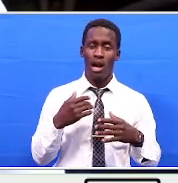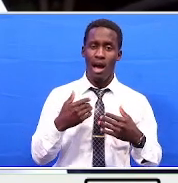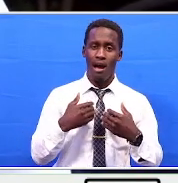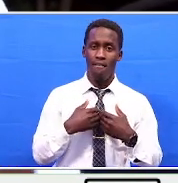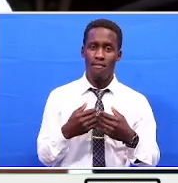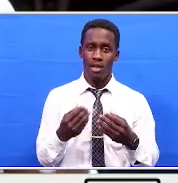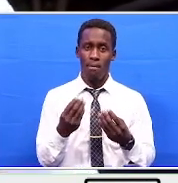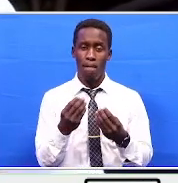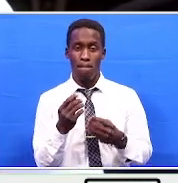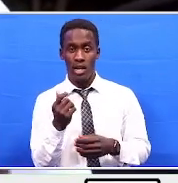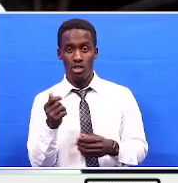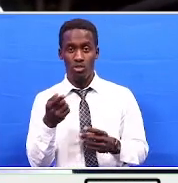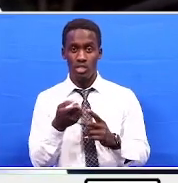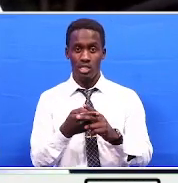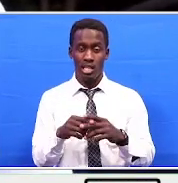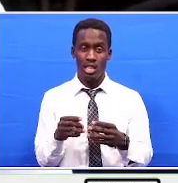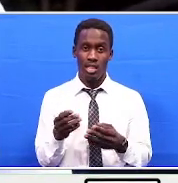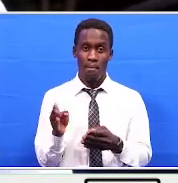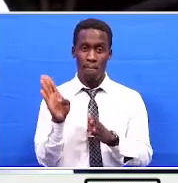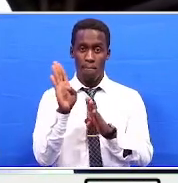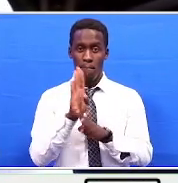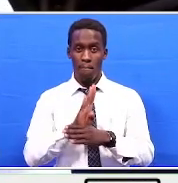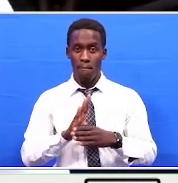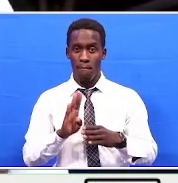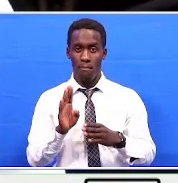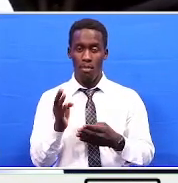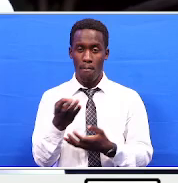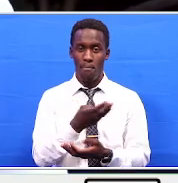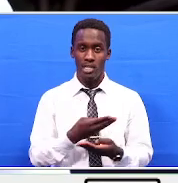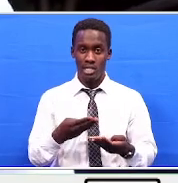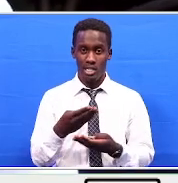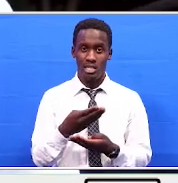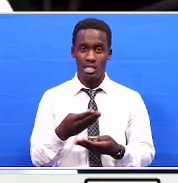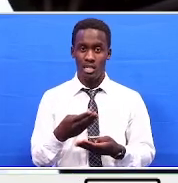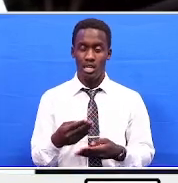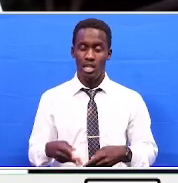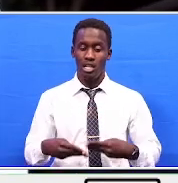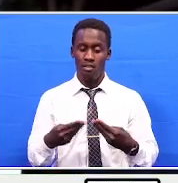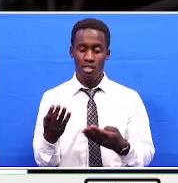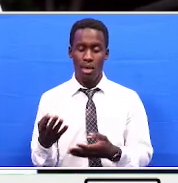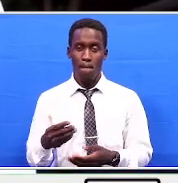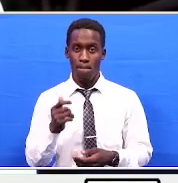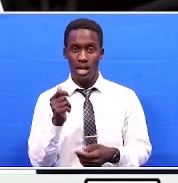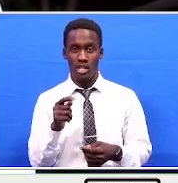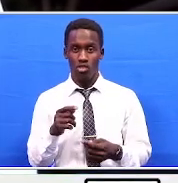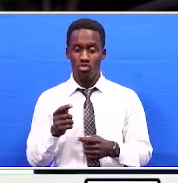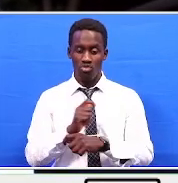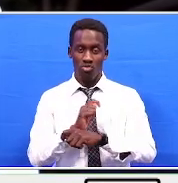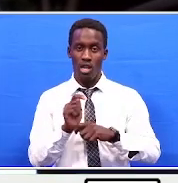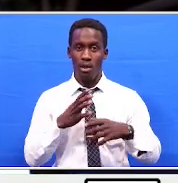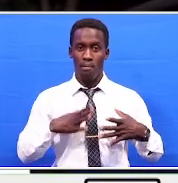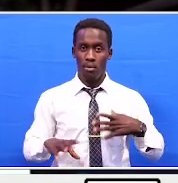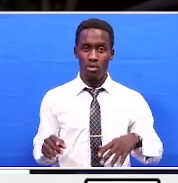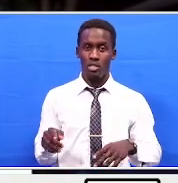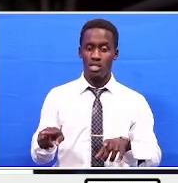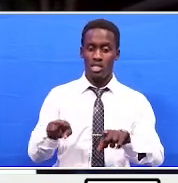sector, please bring the money into this space. Train the people, set up, even if it